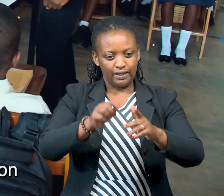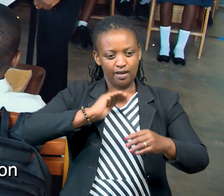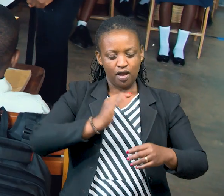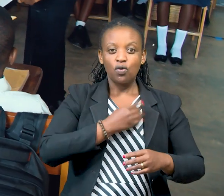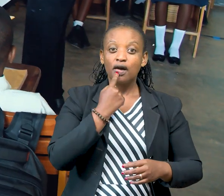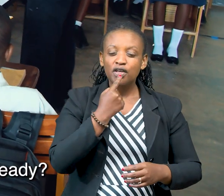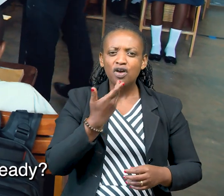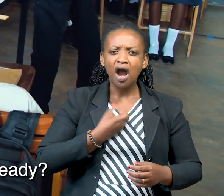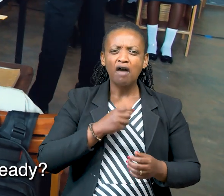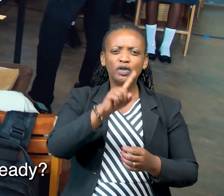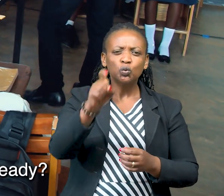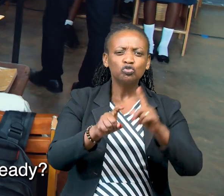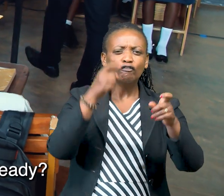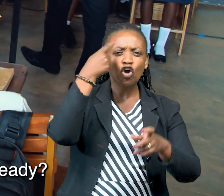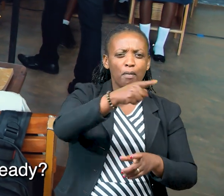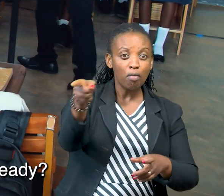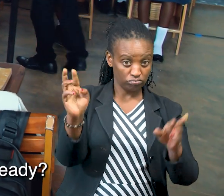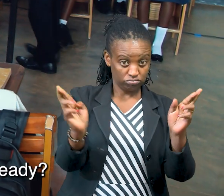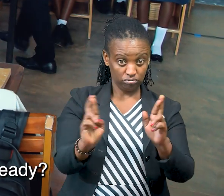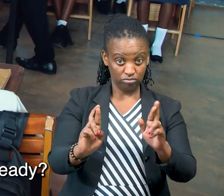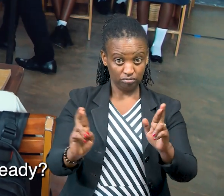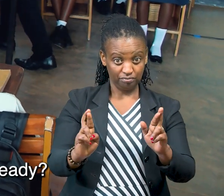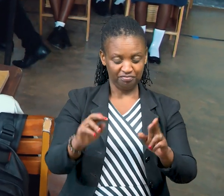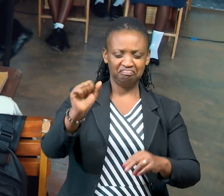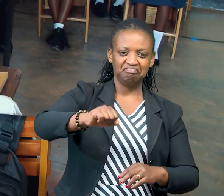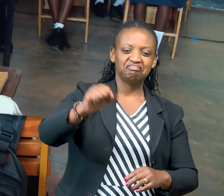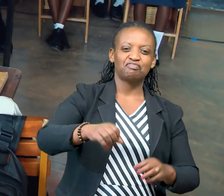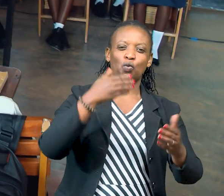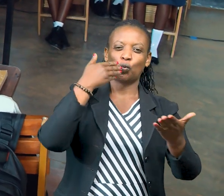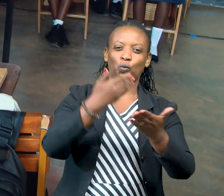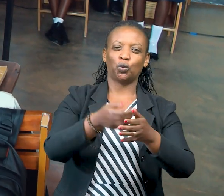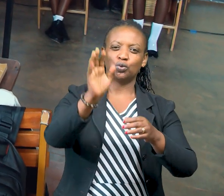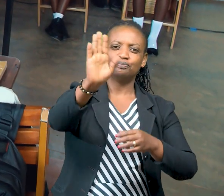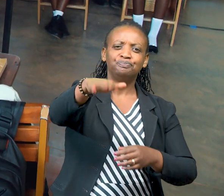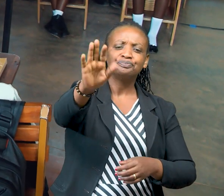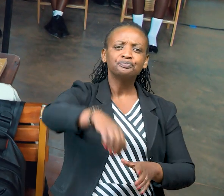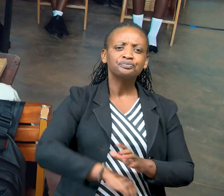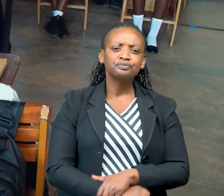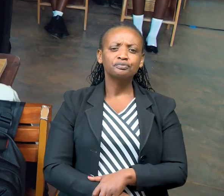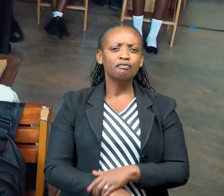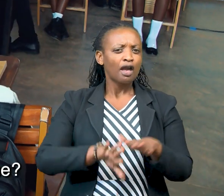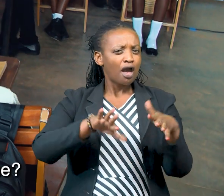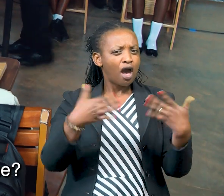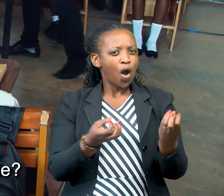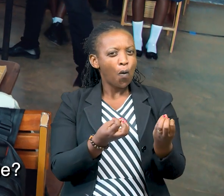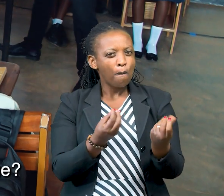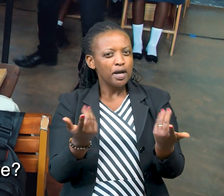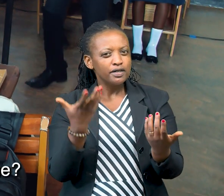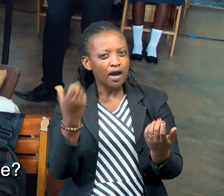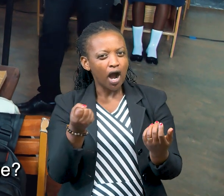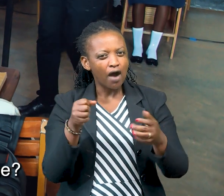lesson, I have some questions for you. Are you ready? Yes. Very good. How